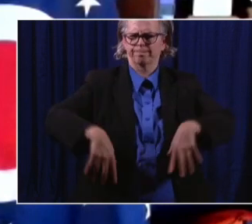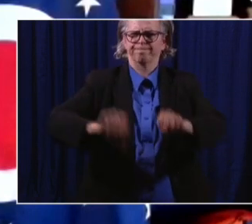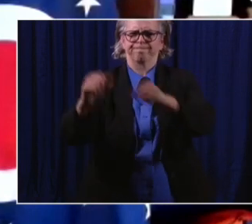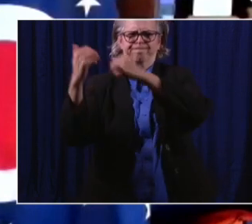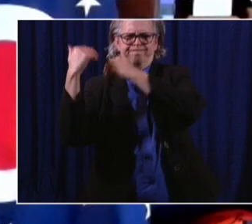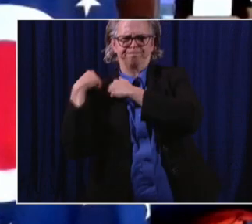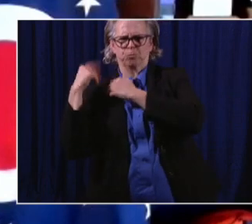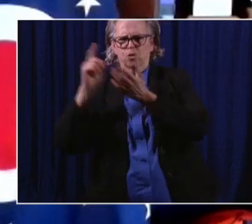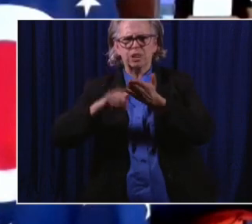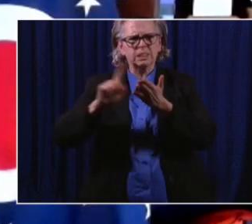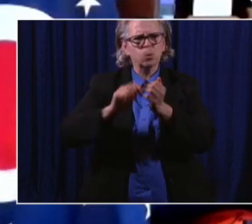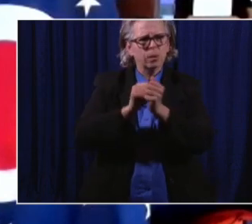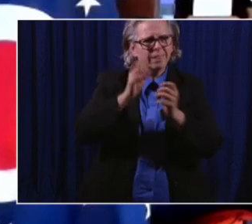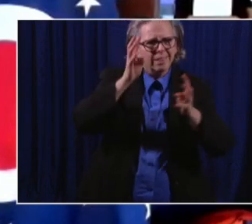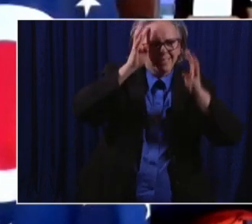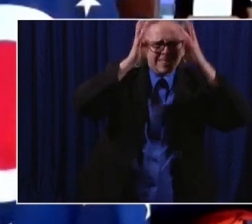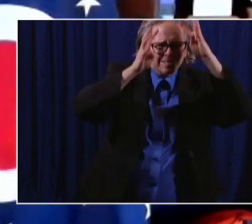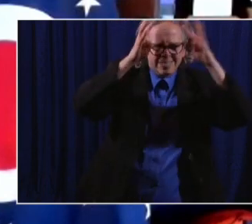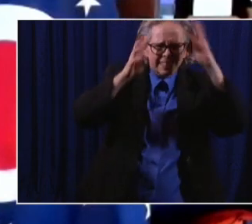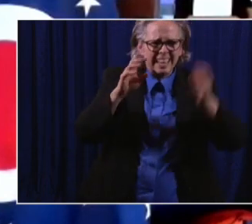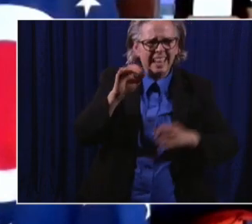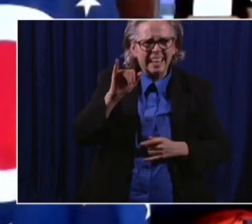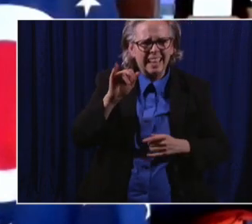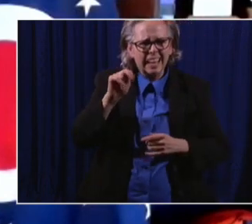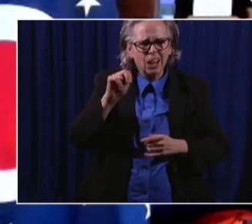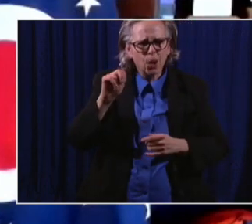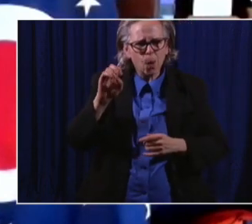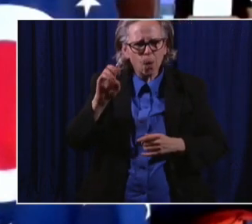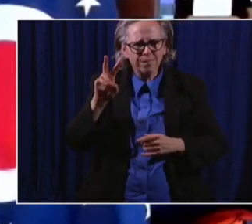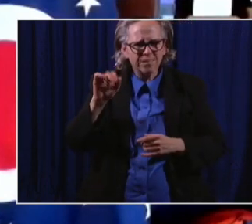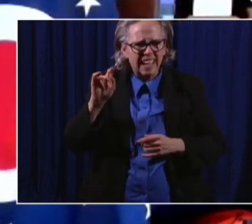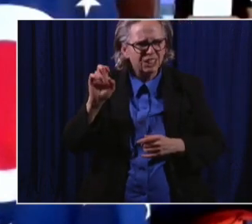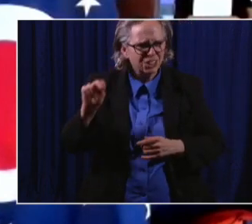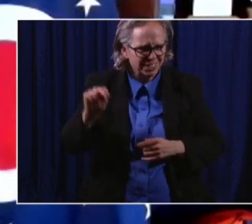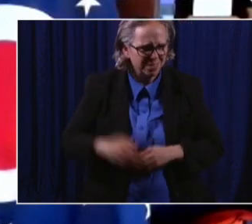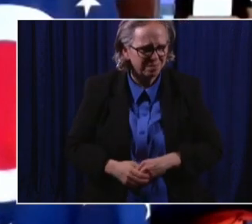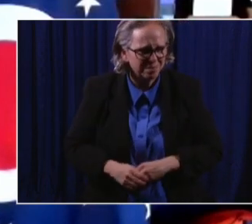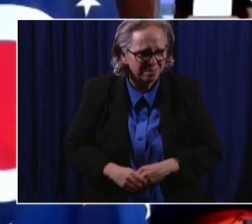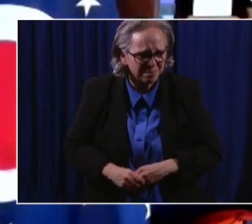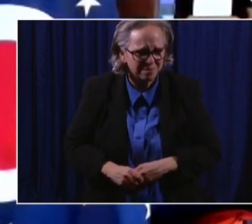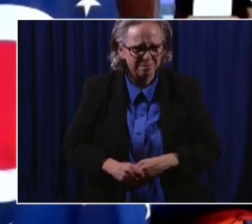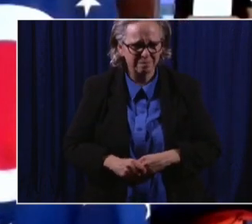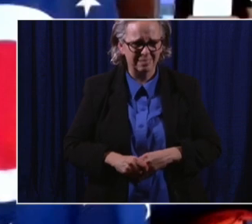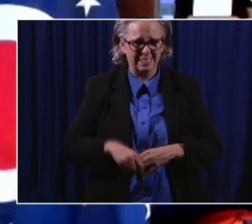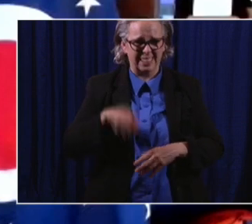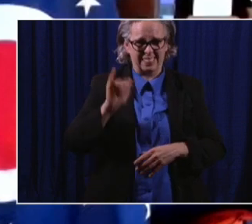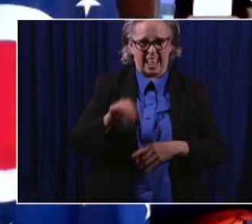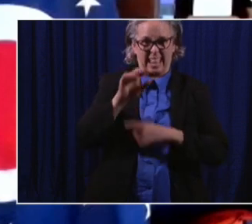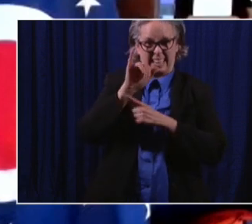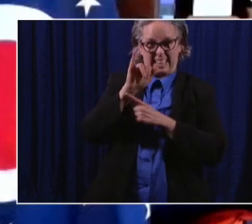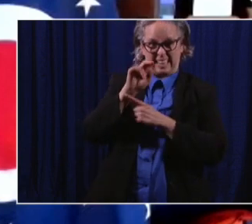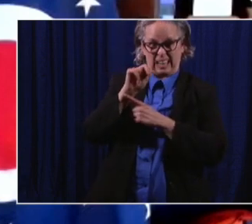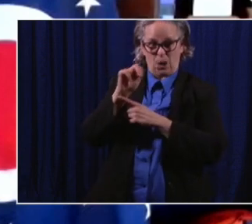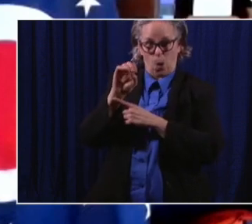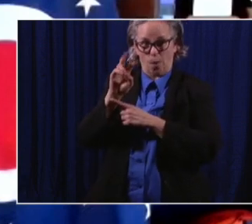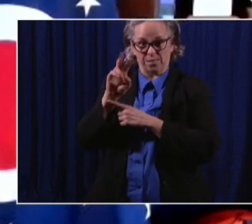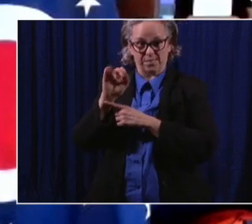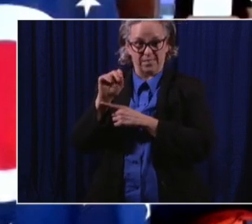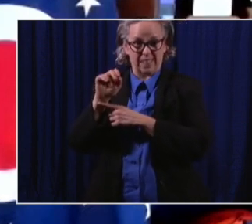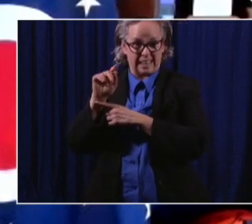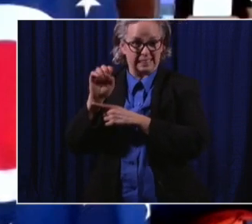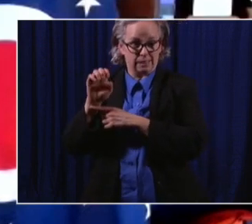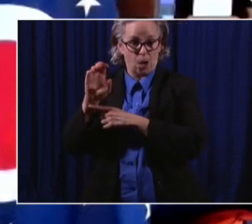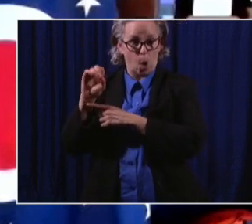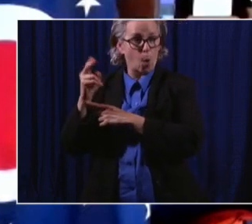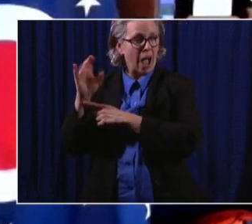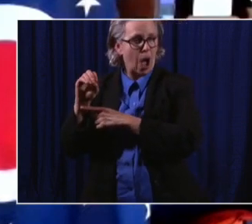But when we got here, one of the things the Innovate Ohio team was looking at that you charged us with, Governor, is to find